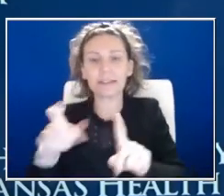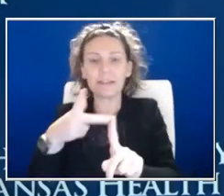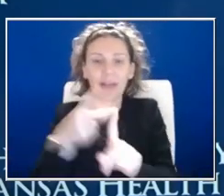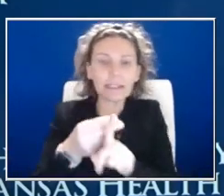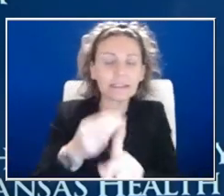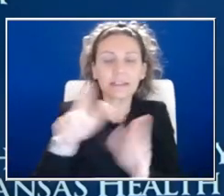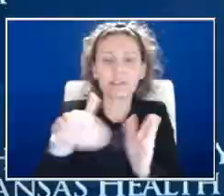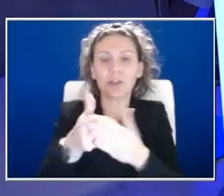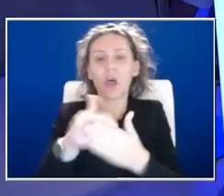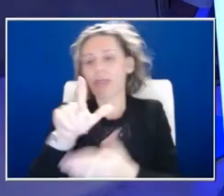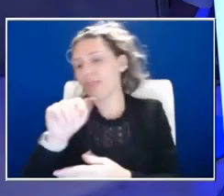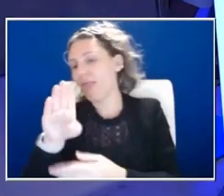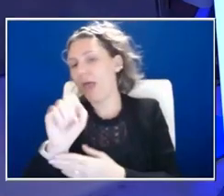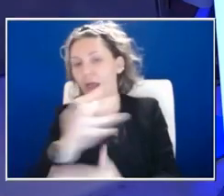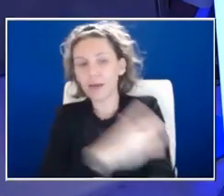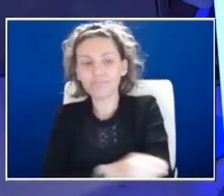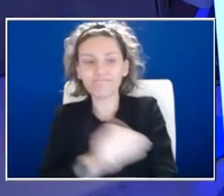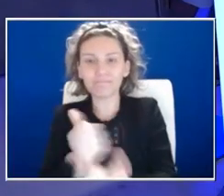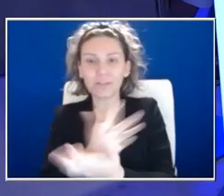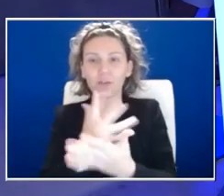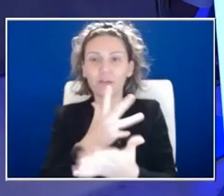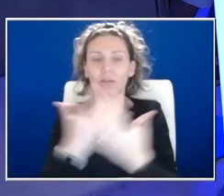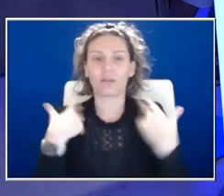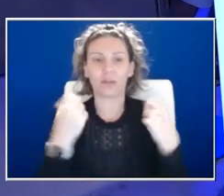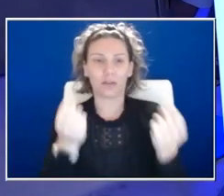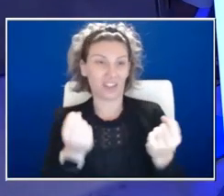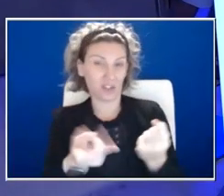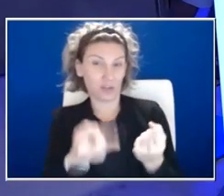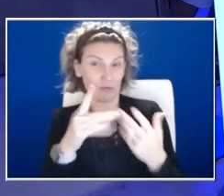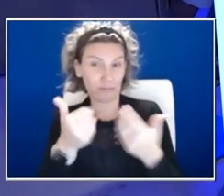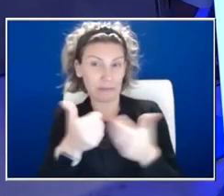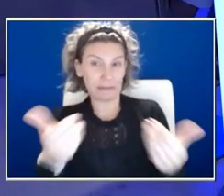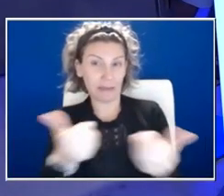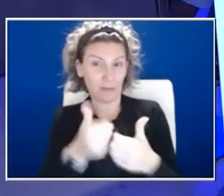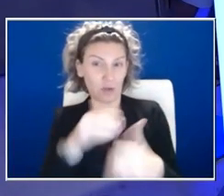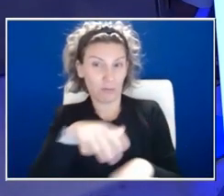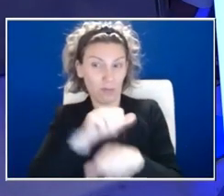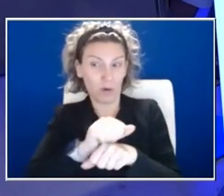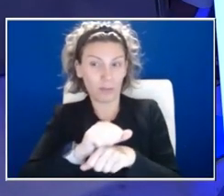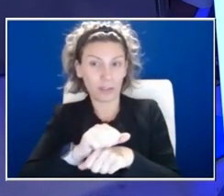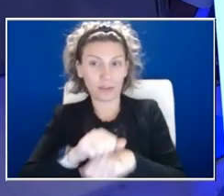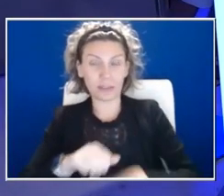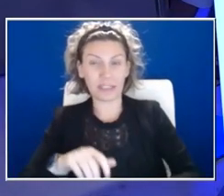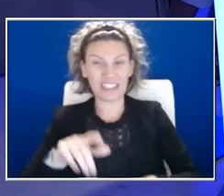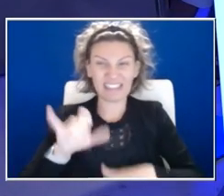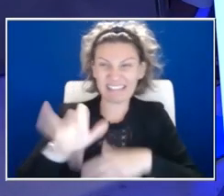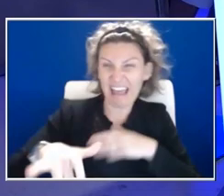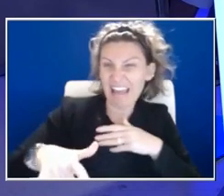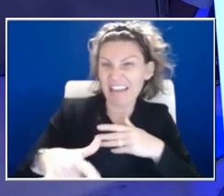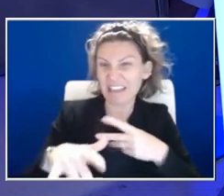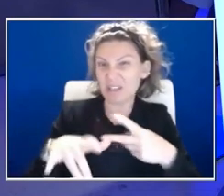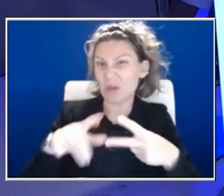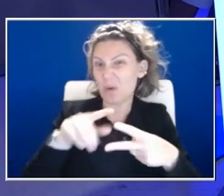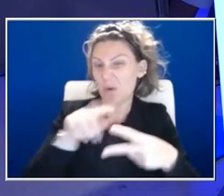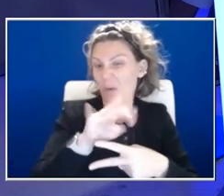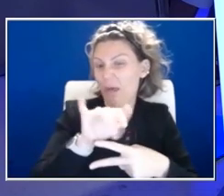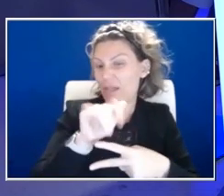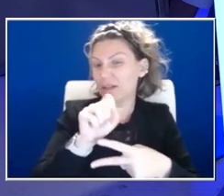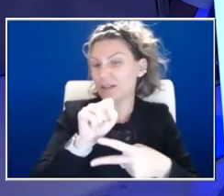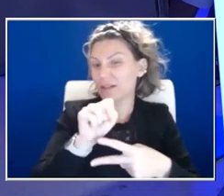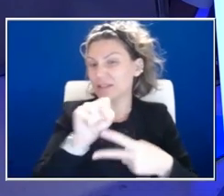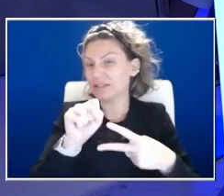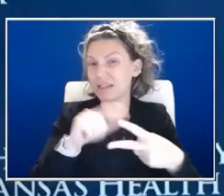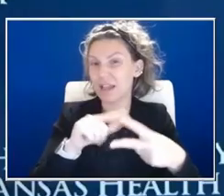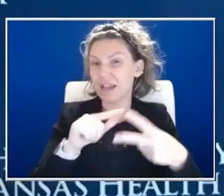sure someone's healthy. So does that mean they need two separate appointments? The wellness visit isn't technically enough? They need to take it further? It depends on